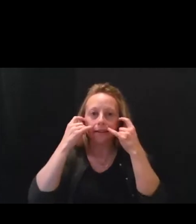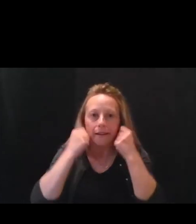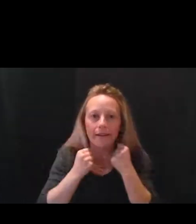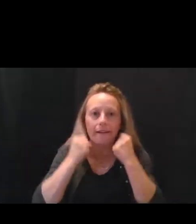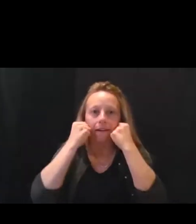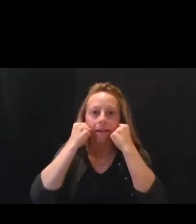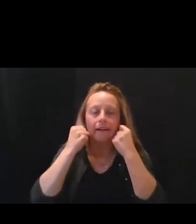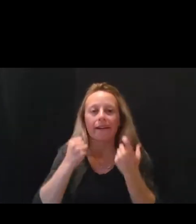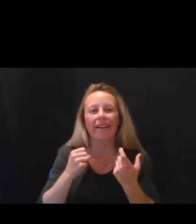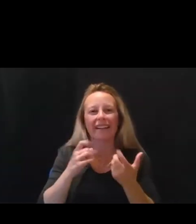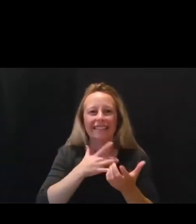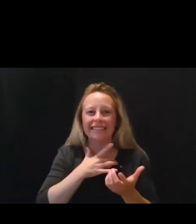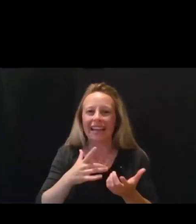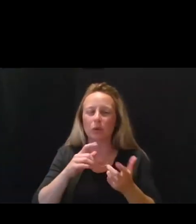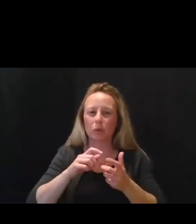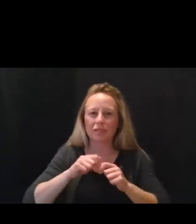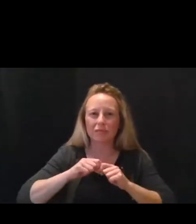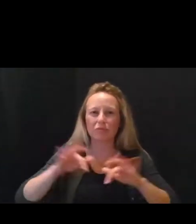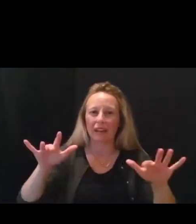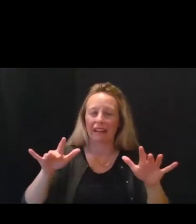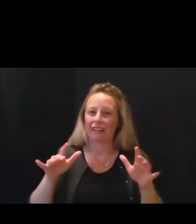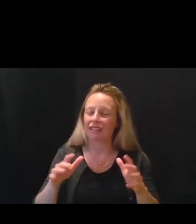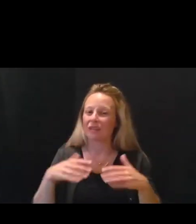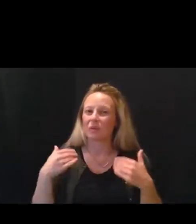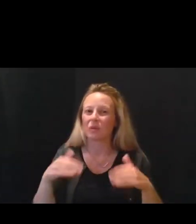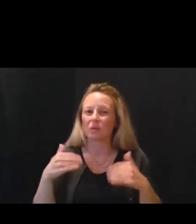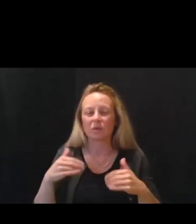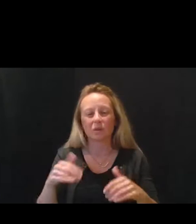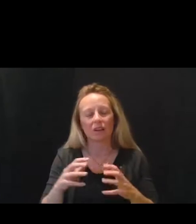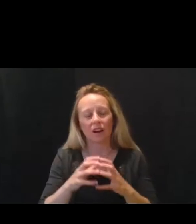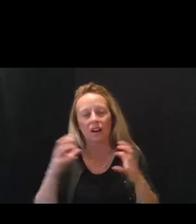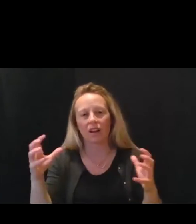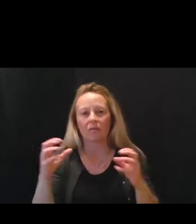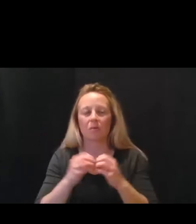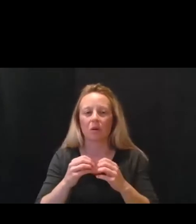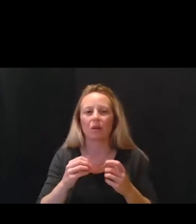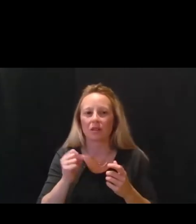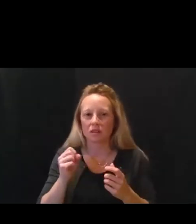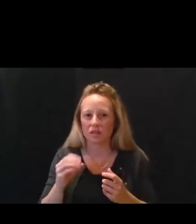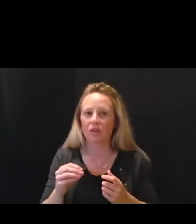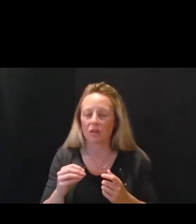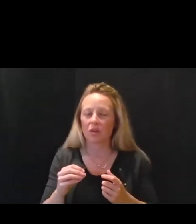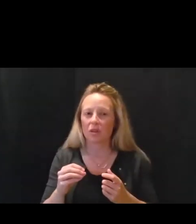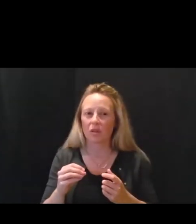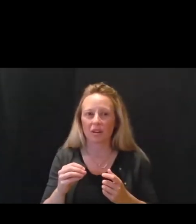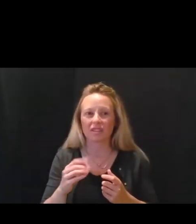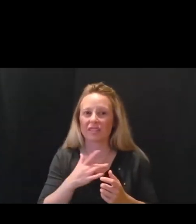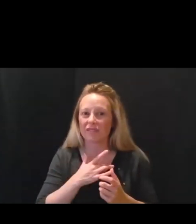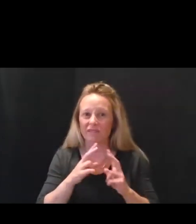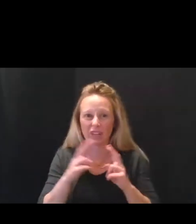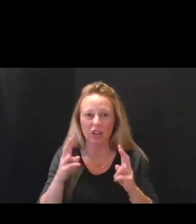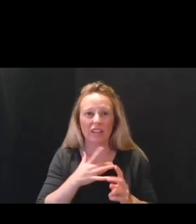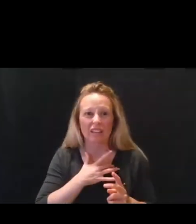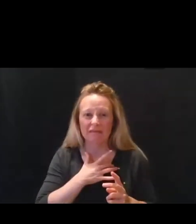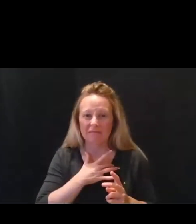4 years of age. So they definitely play a very big role, I feel, in spreading it in the school systems